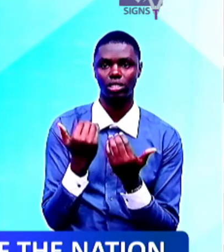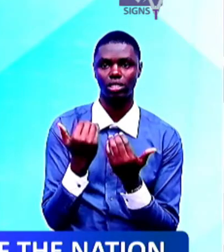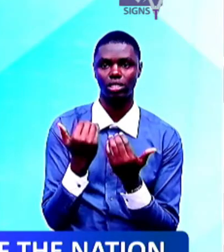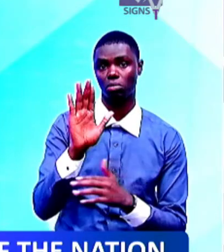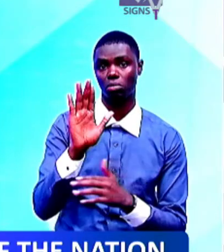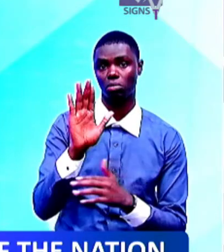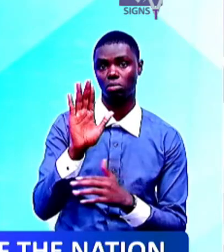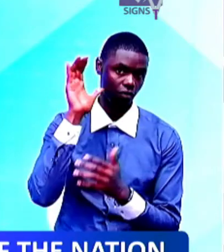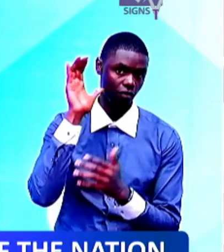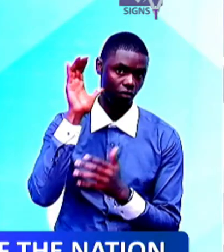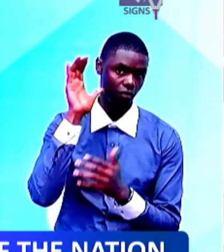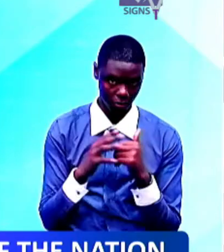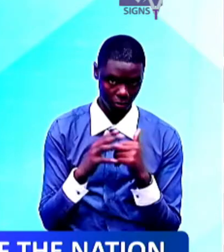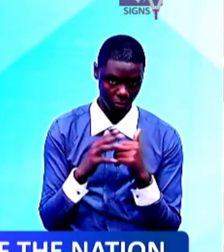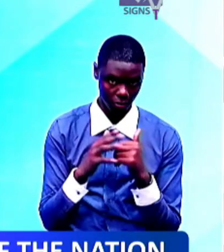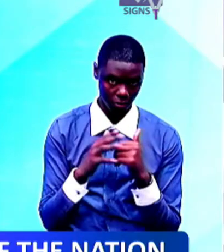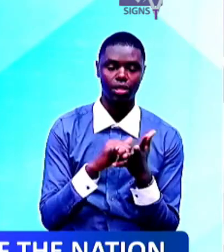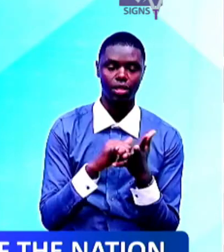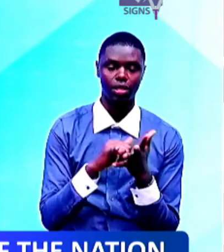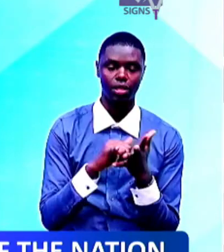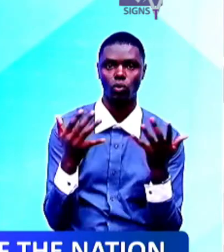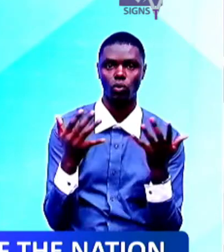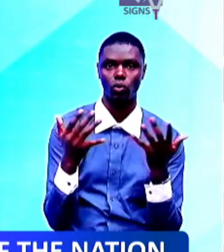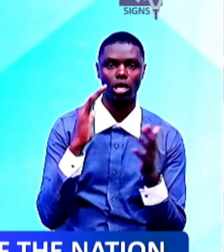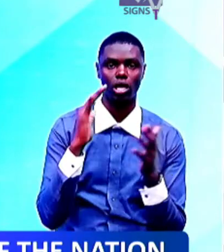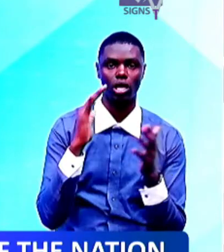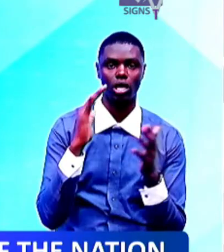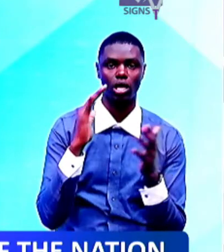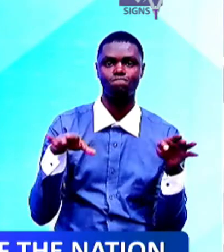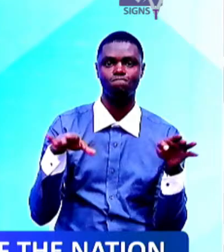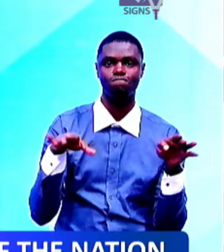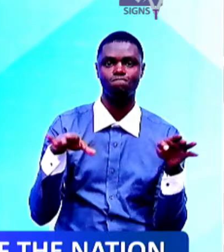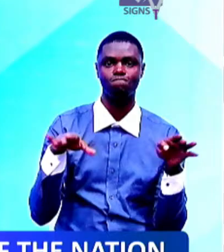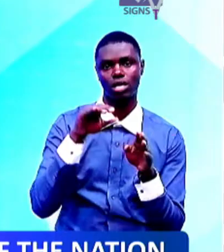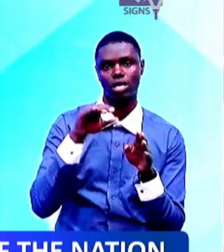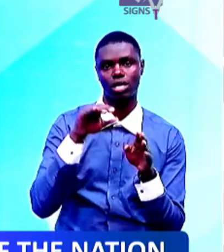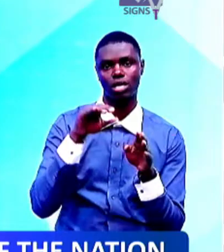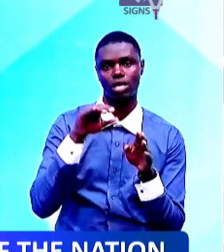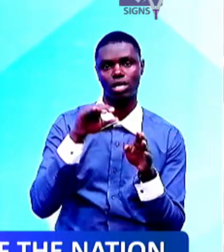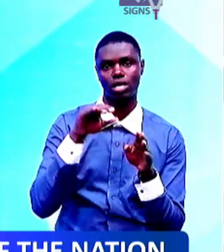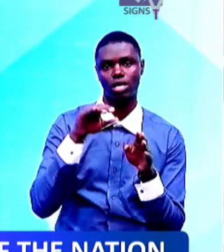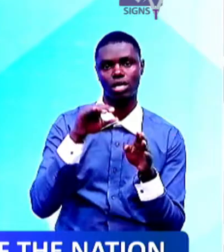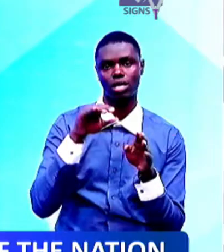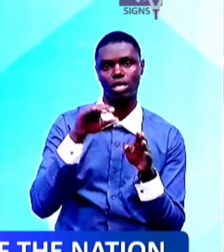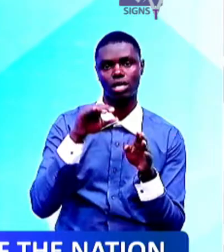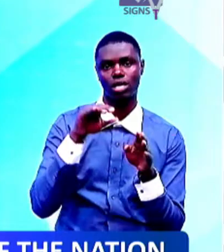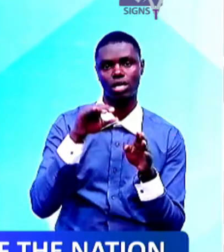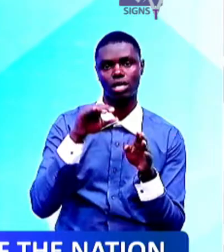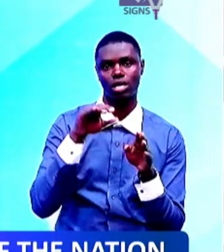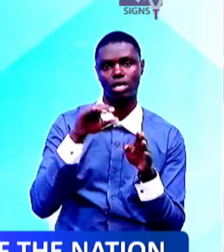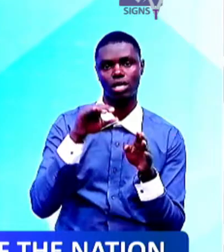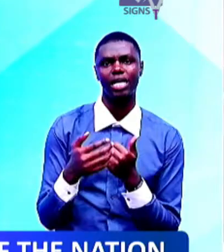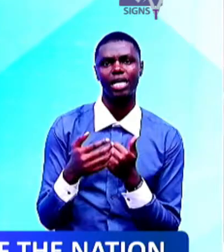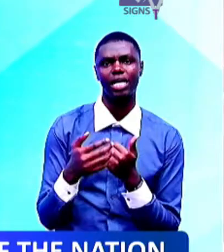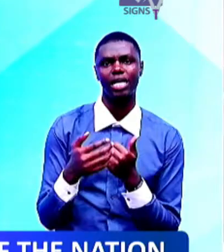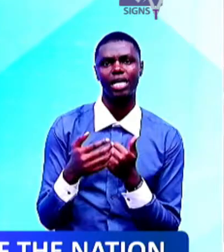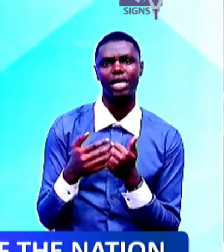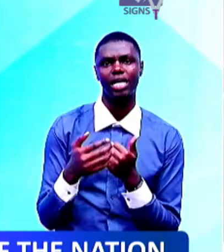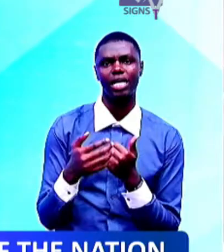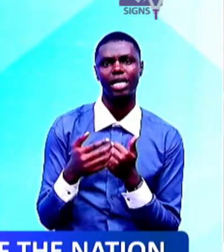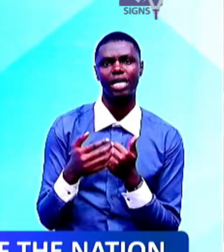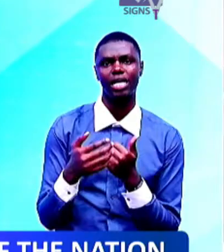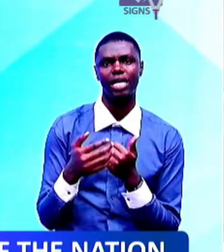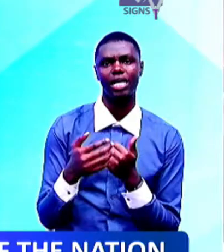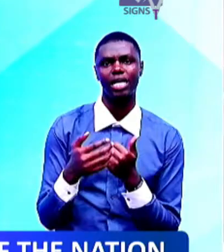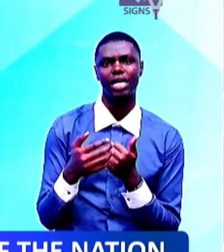it. Yes. And that is where we will put a pin in this conversation. It is highly unethical, but I would